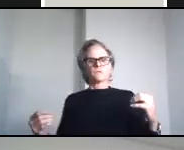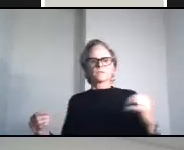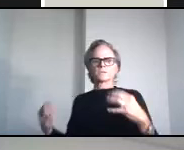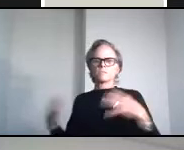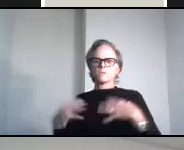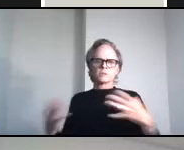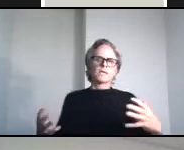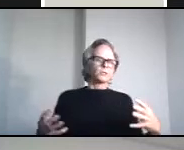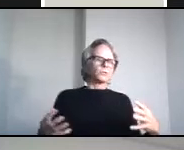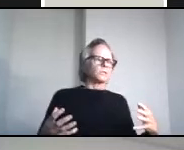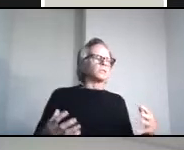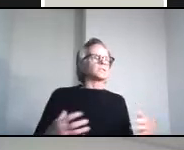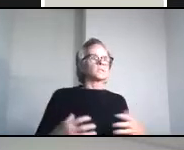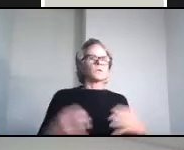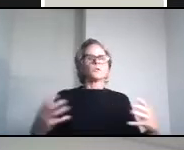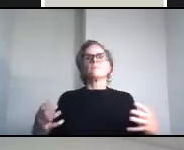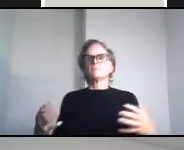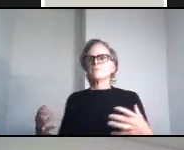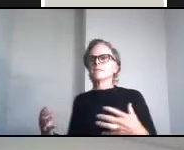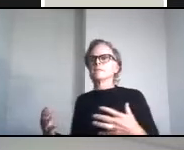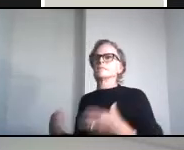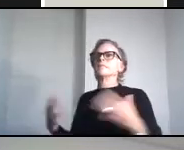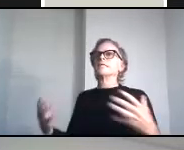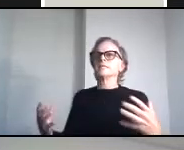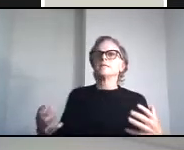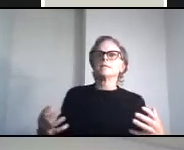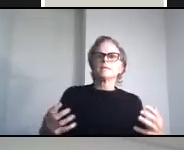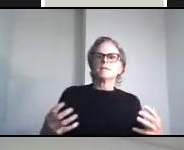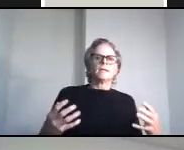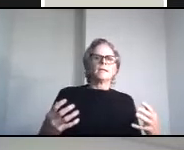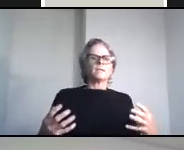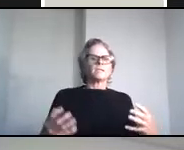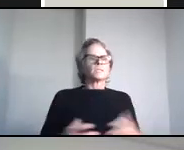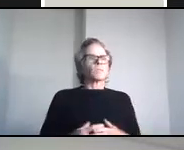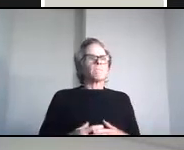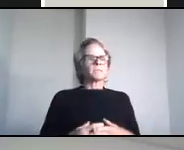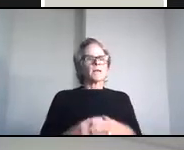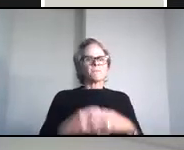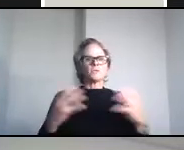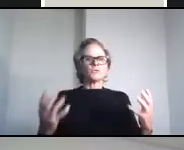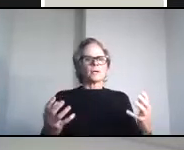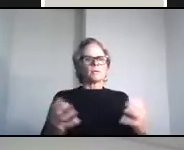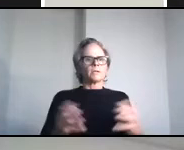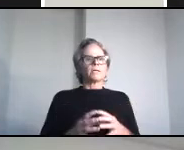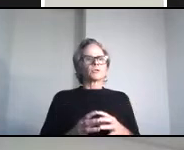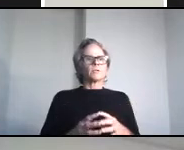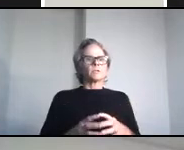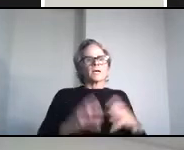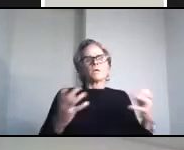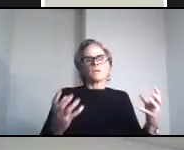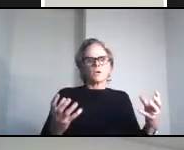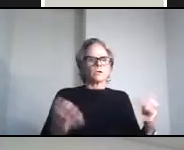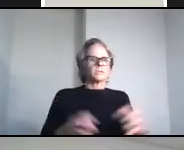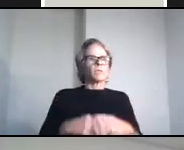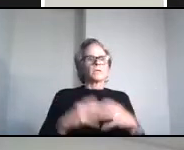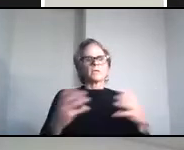of surface. This, we would say to you that this is what human beings need, and that this is what makes life enjoyable and pleasurable. It's